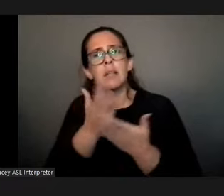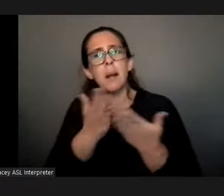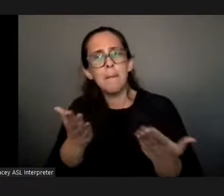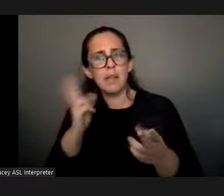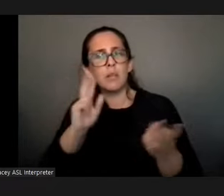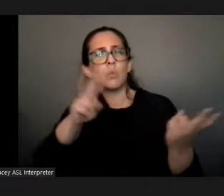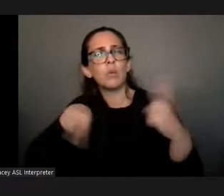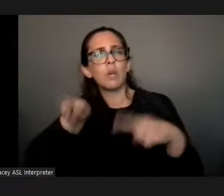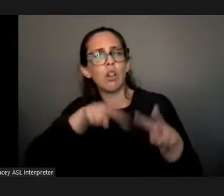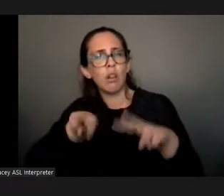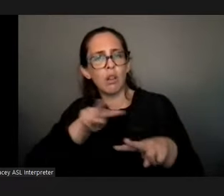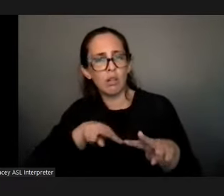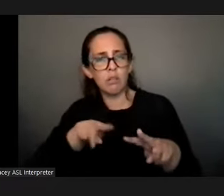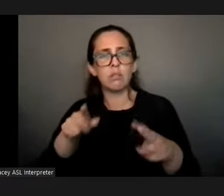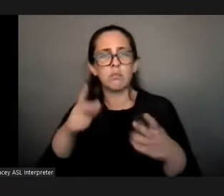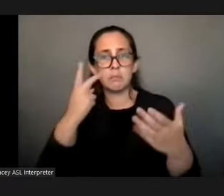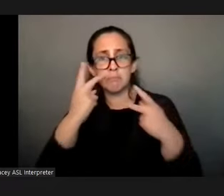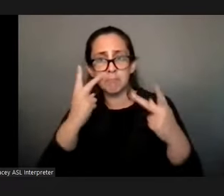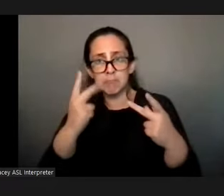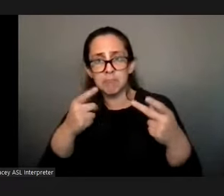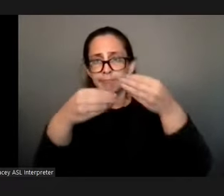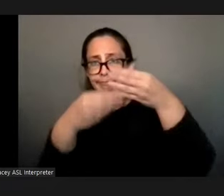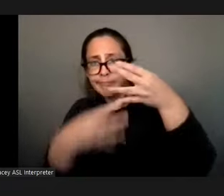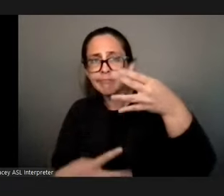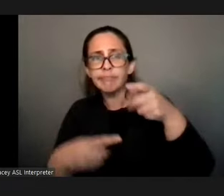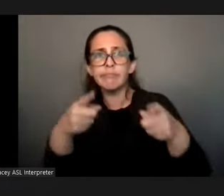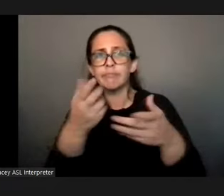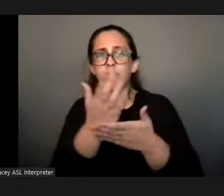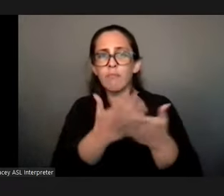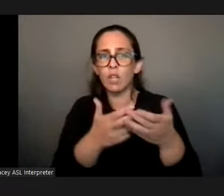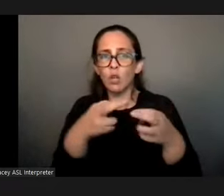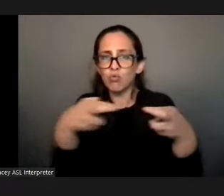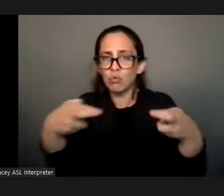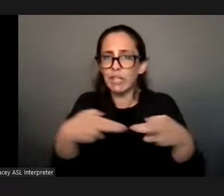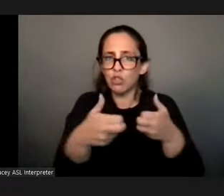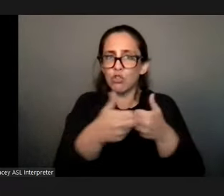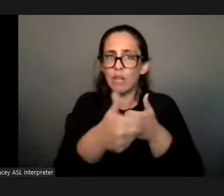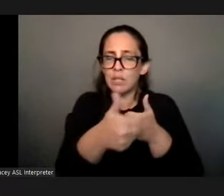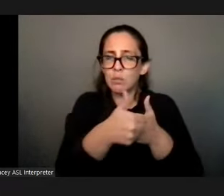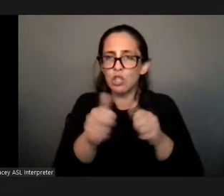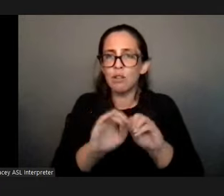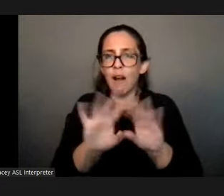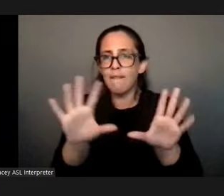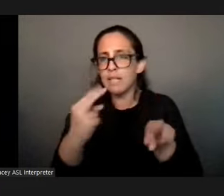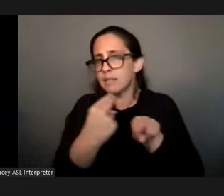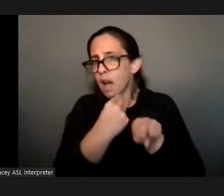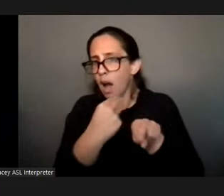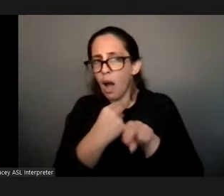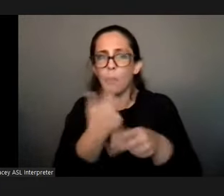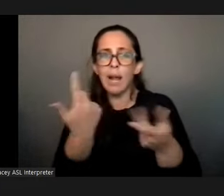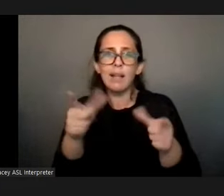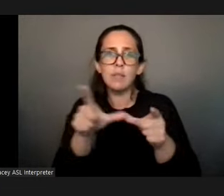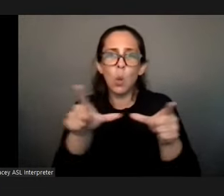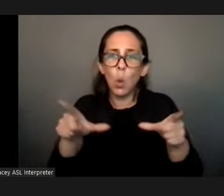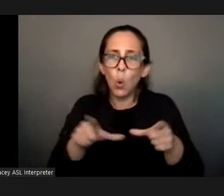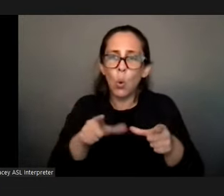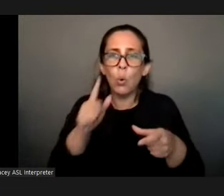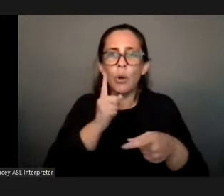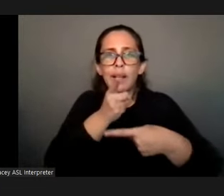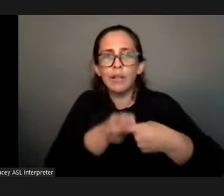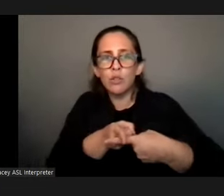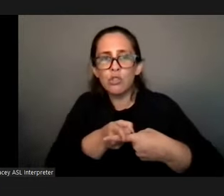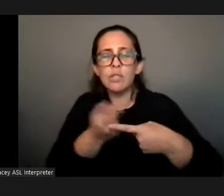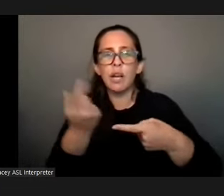studying. Among them, as you can see, regional transportation, which is obvious, will be looking at highways and local intersections, commuter